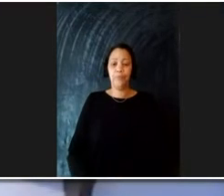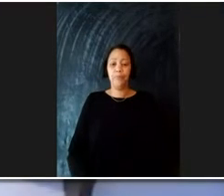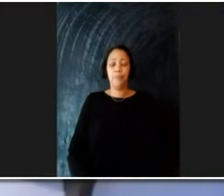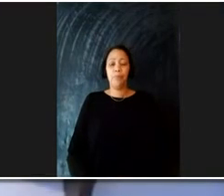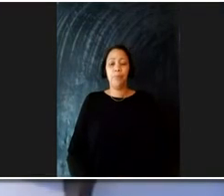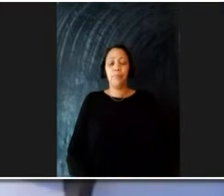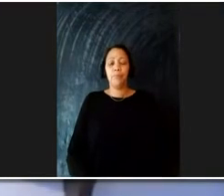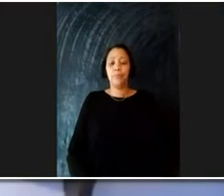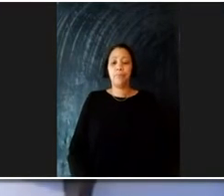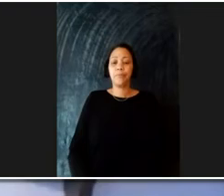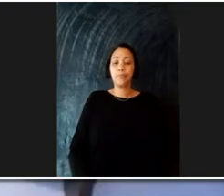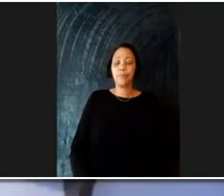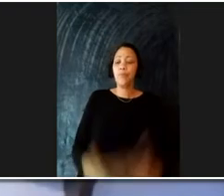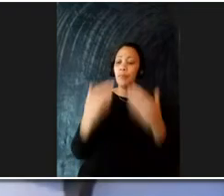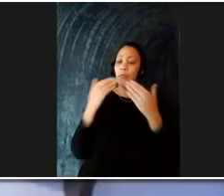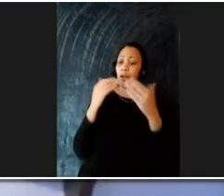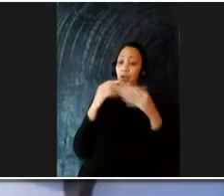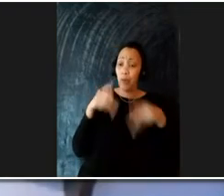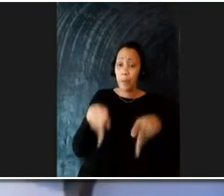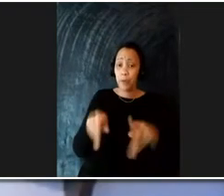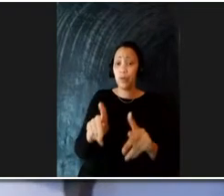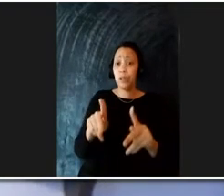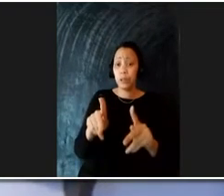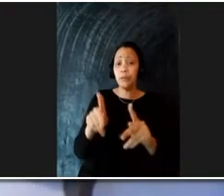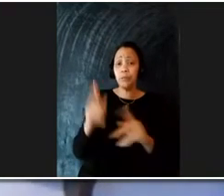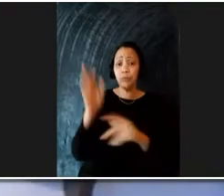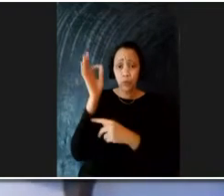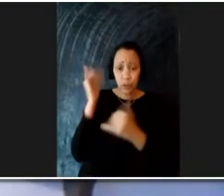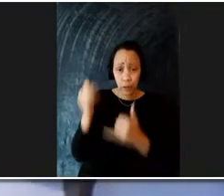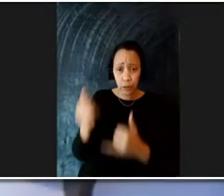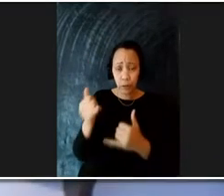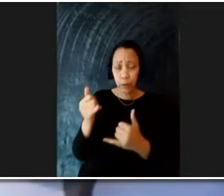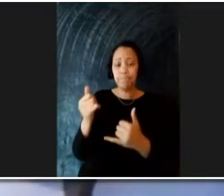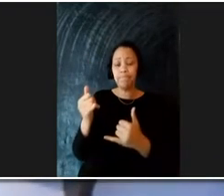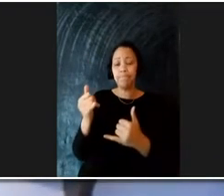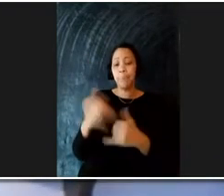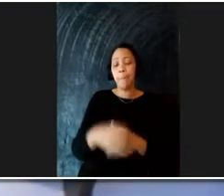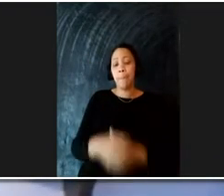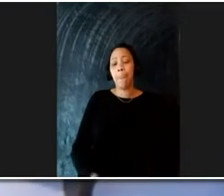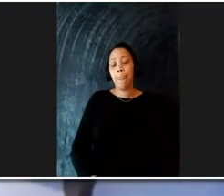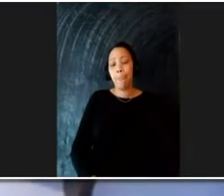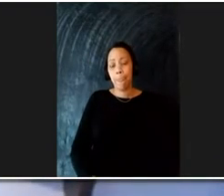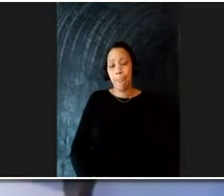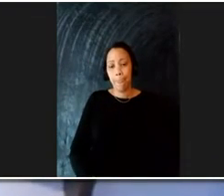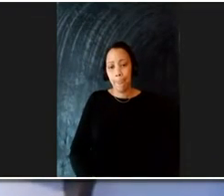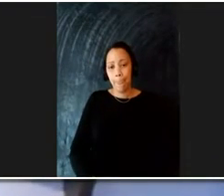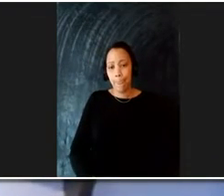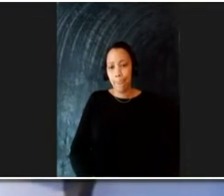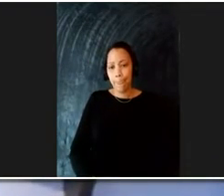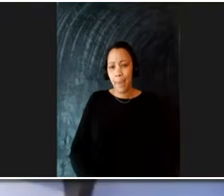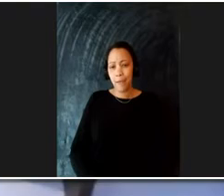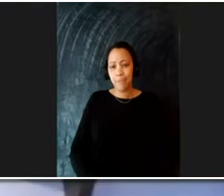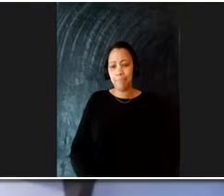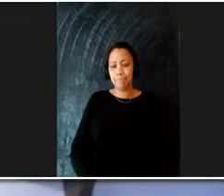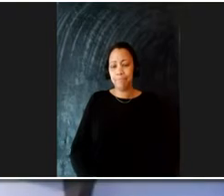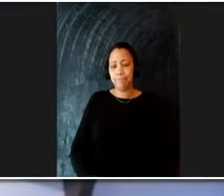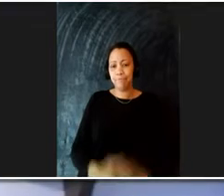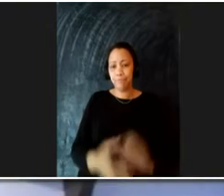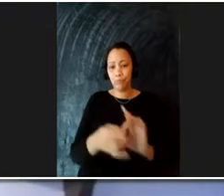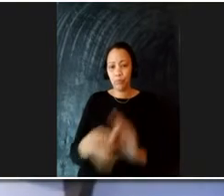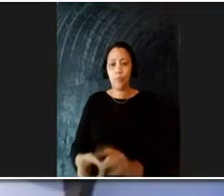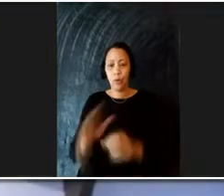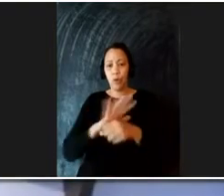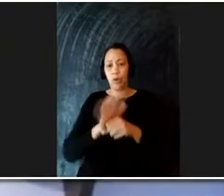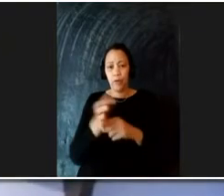New Destiny housing Corporation a 26-year-old nonprofit committed to ending the cycle of domestic violence and homelessness by connecting families to safe permanent housing and